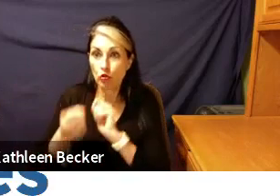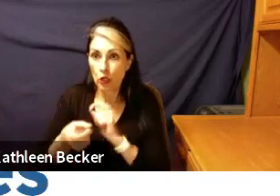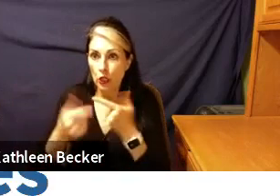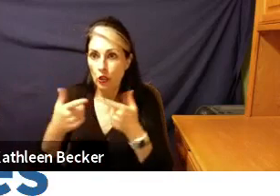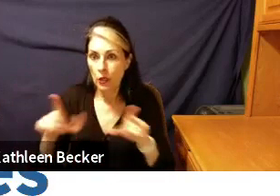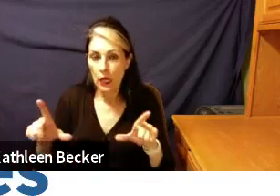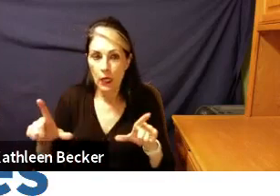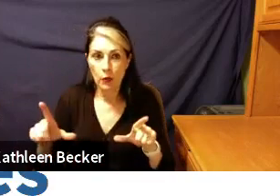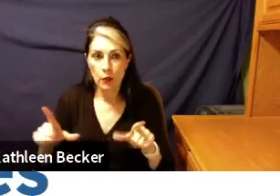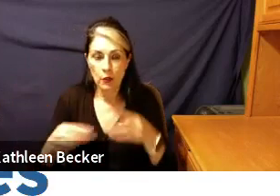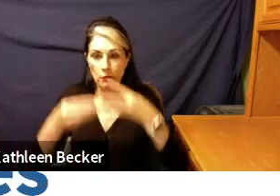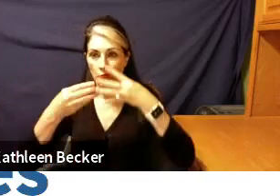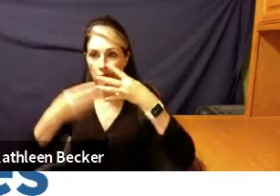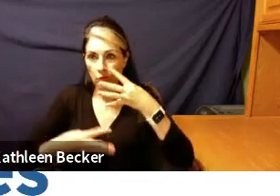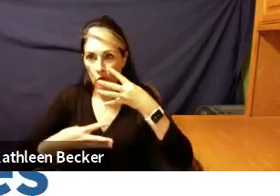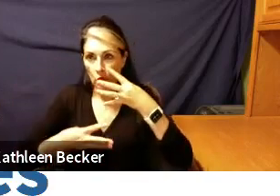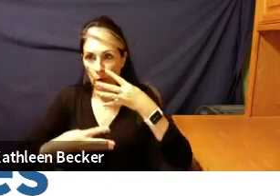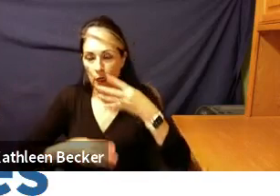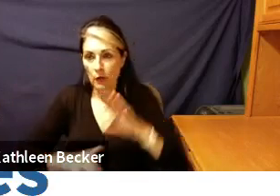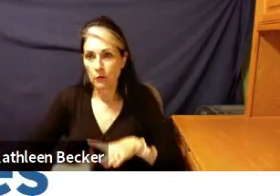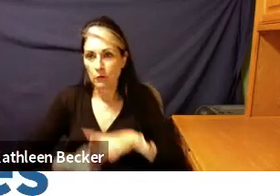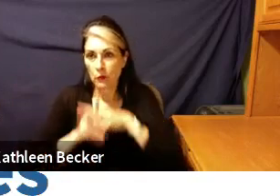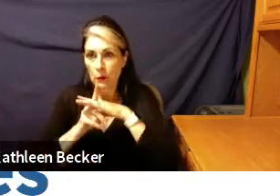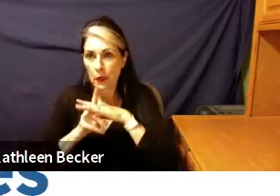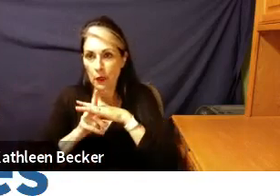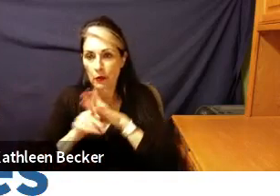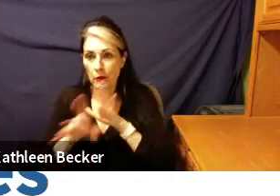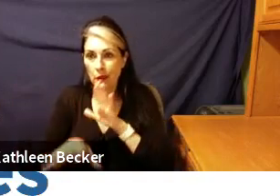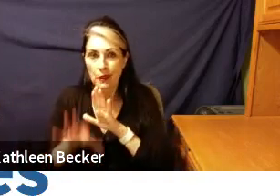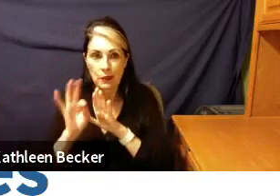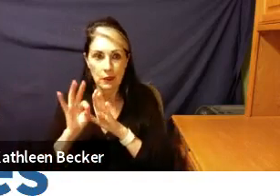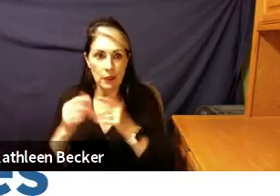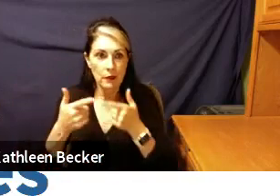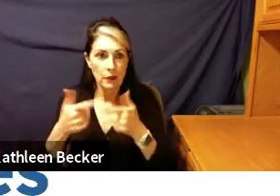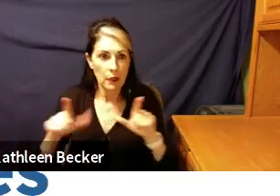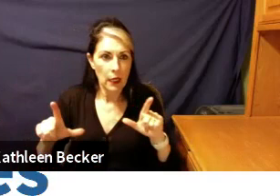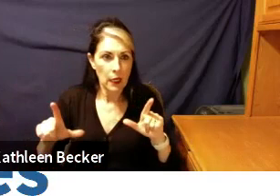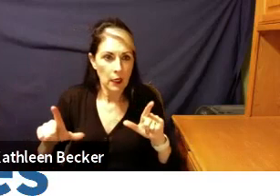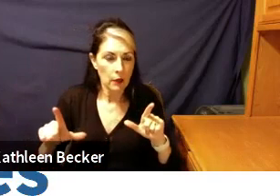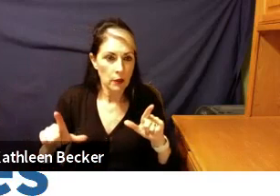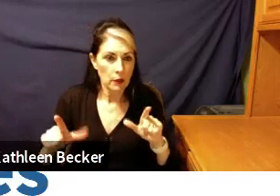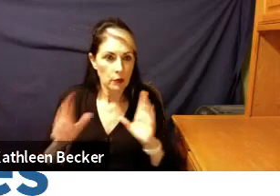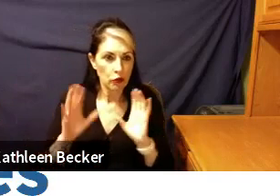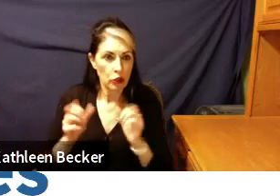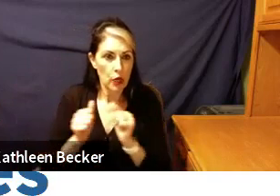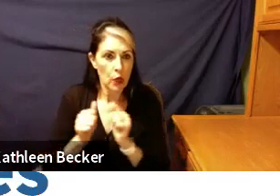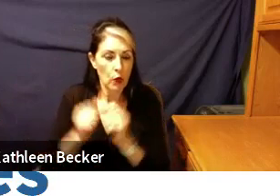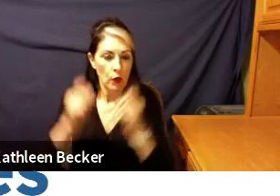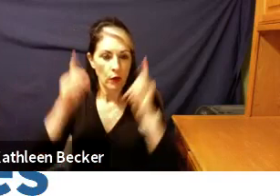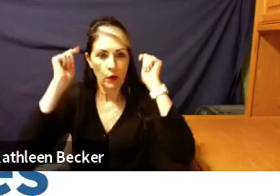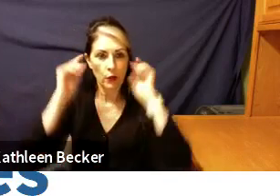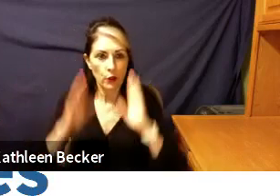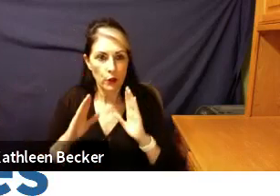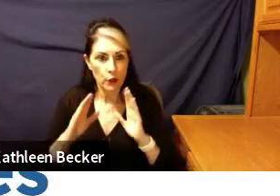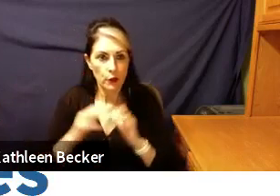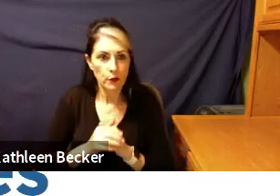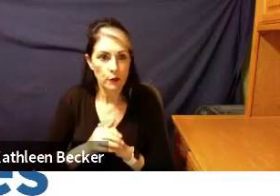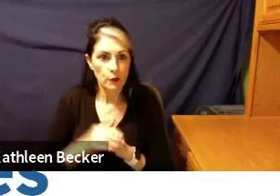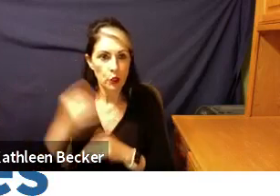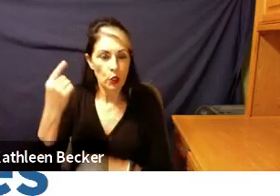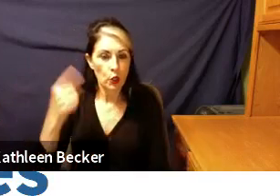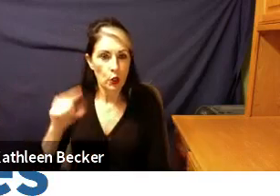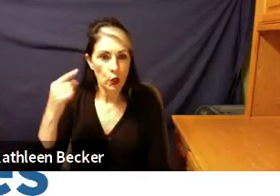A drop-down menu will appear. Select the language you would like to chat with your tutor in. The